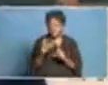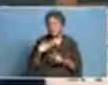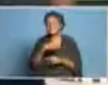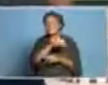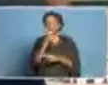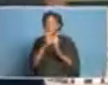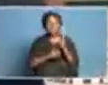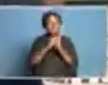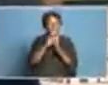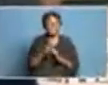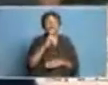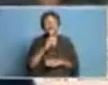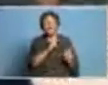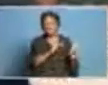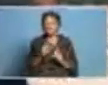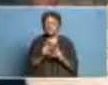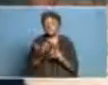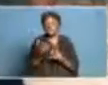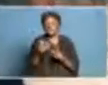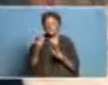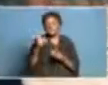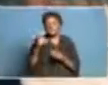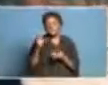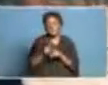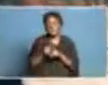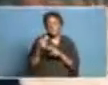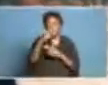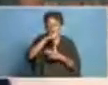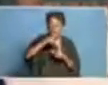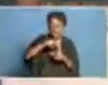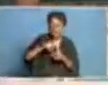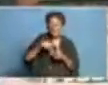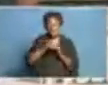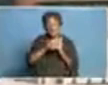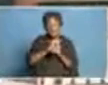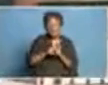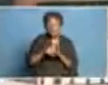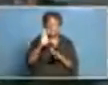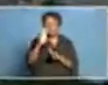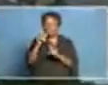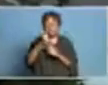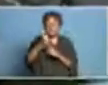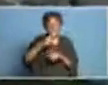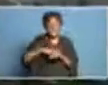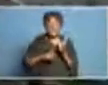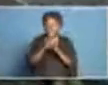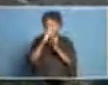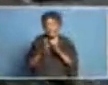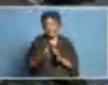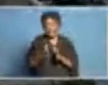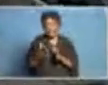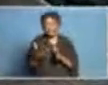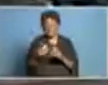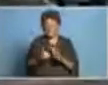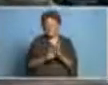are proposing. Sterling Hurricane Hall, the Four Seasons owners are developing a luxury residential Four Seasons, and